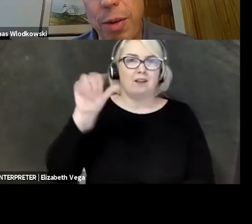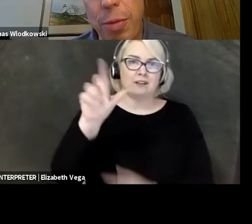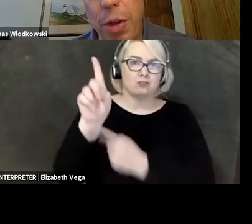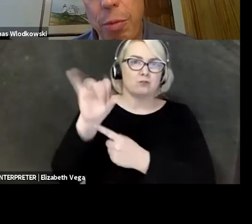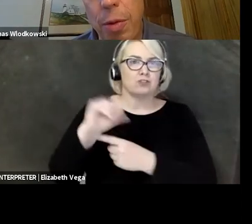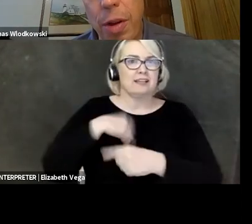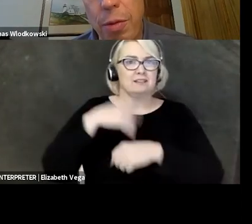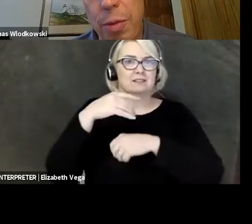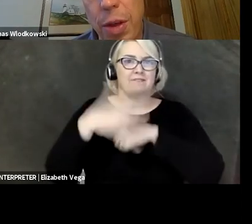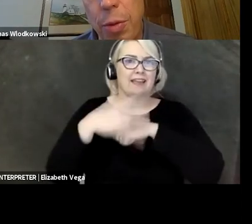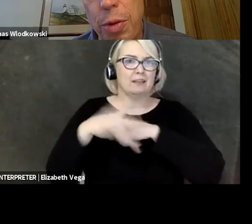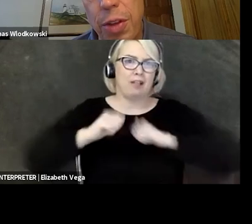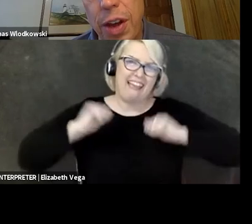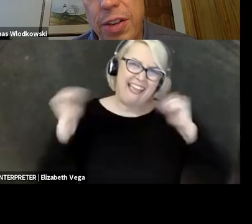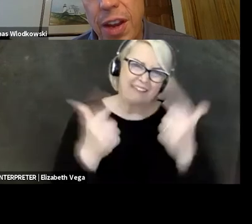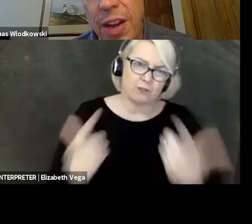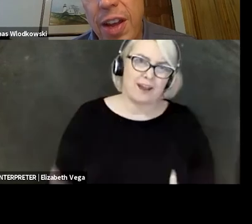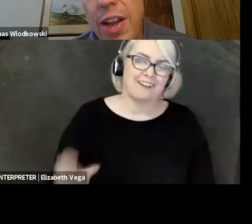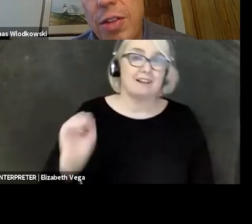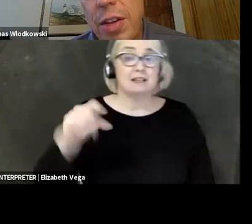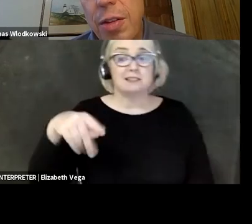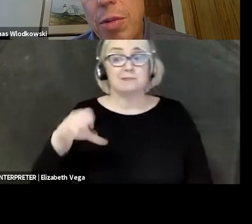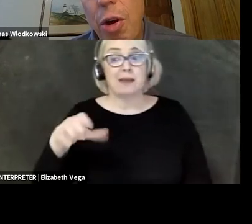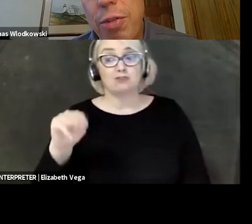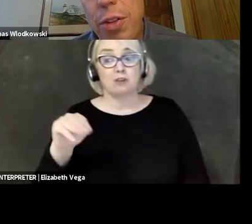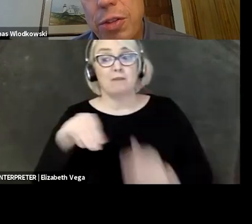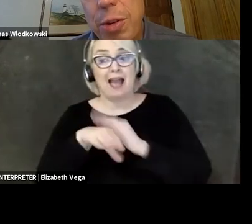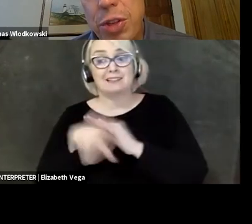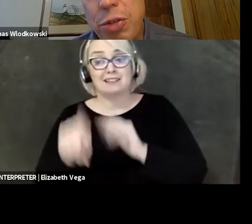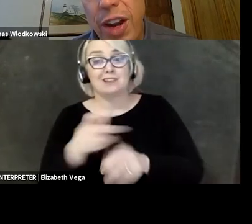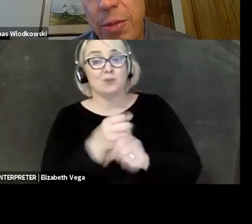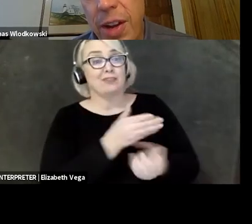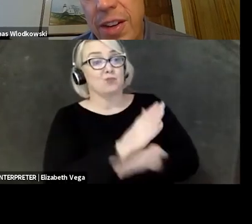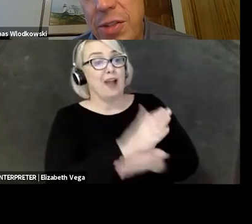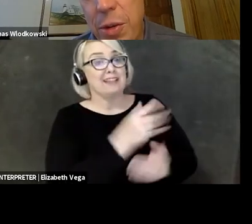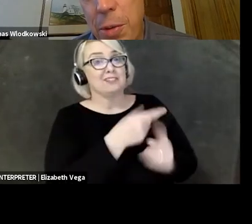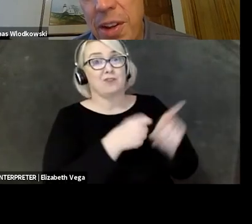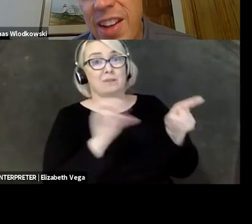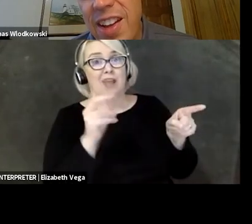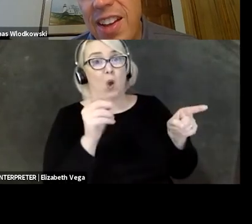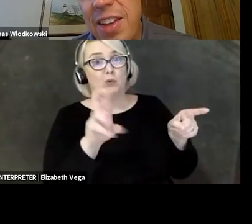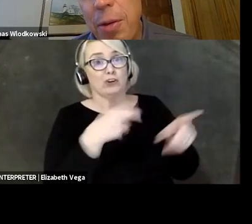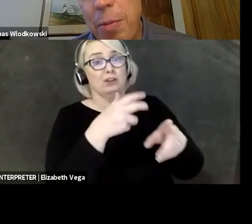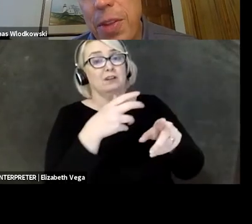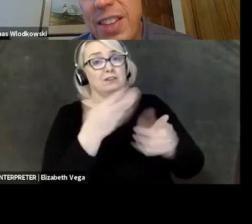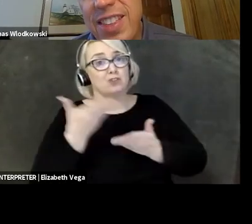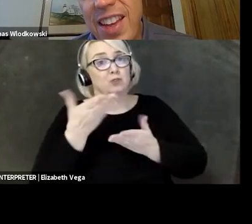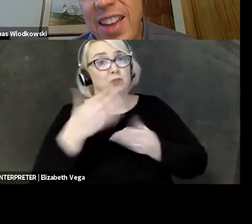rights from the owner of the content to offer the description track, right? So,